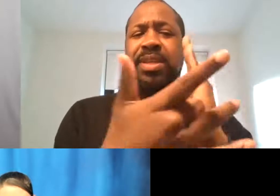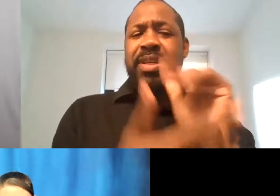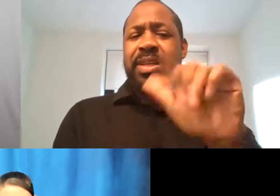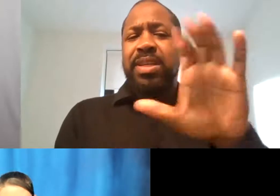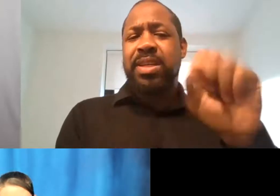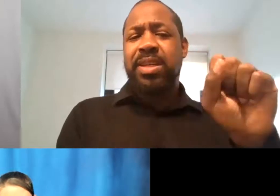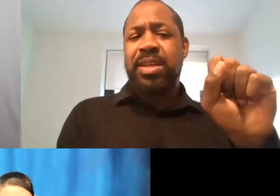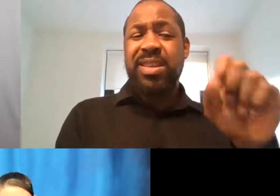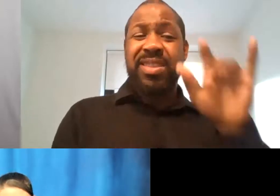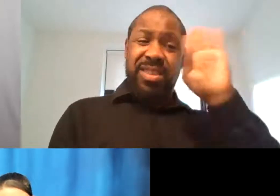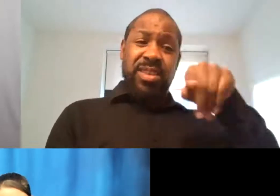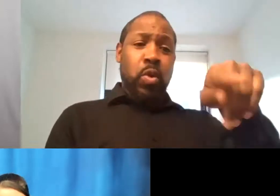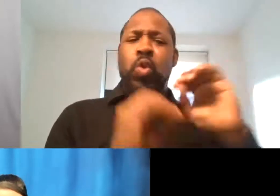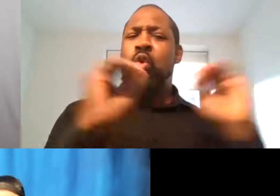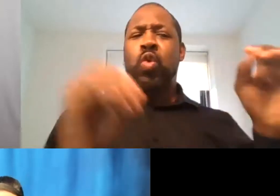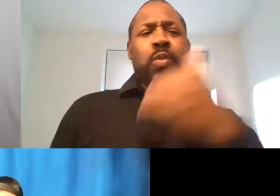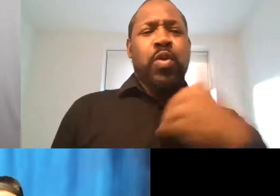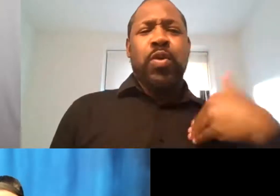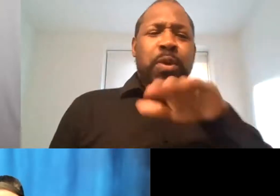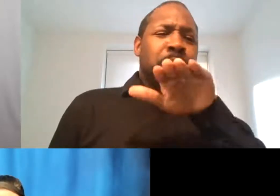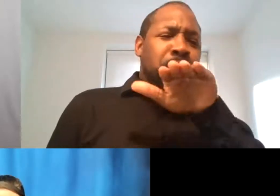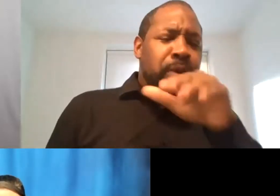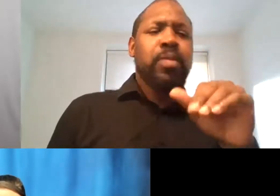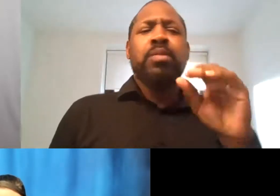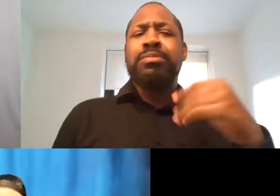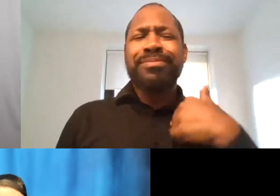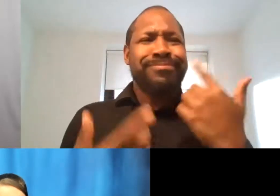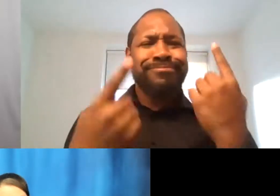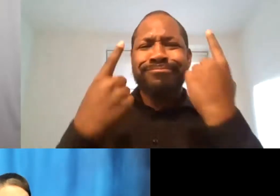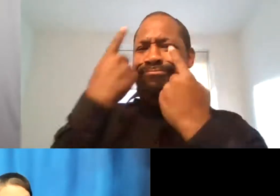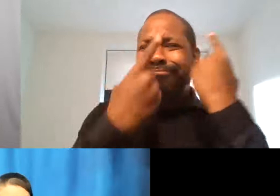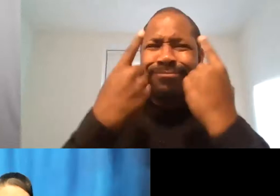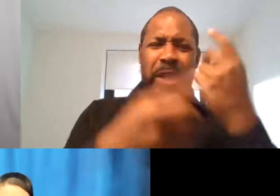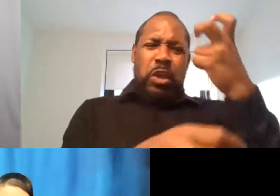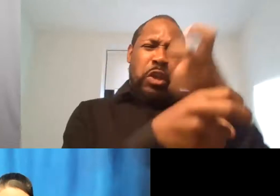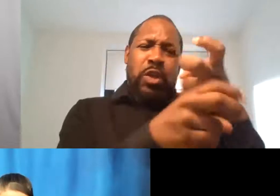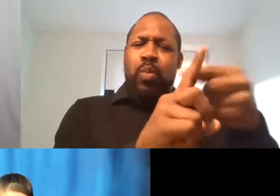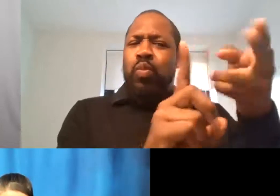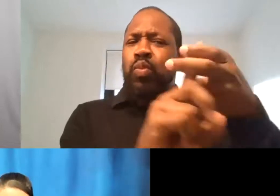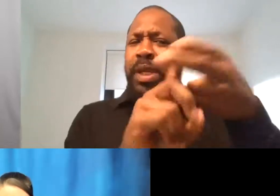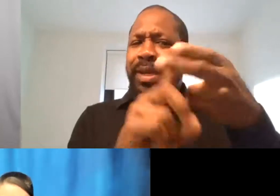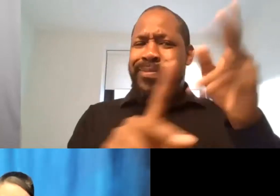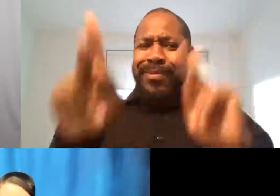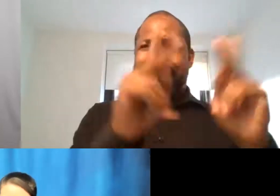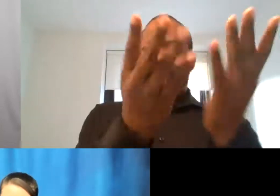the Tech Access Committee and Relay. So there's one that has absolutely no members. So it's been really hard